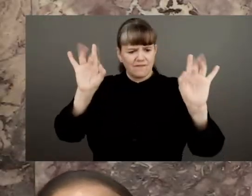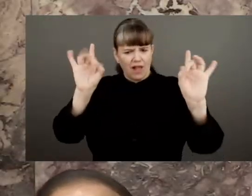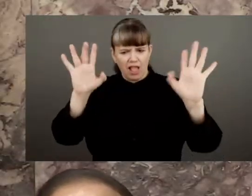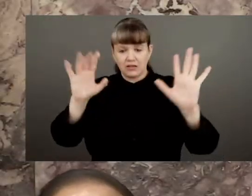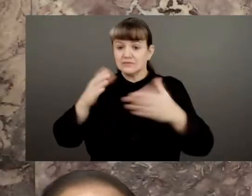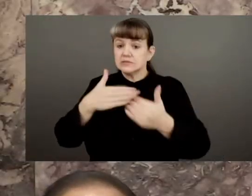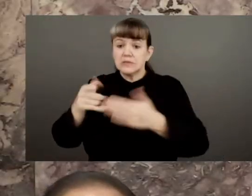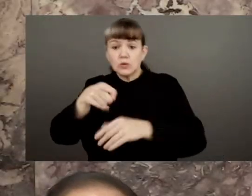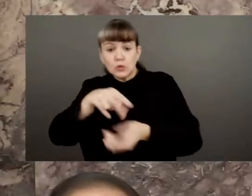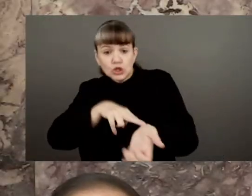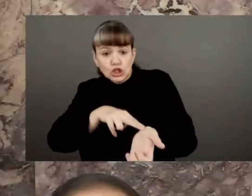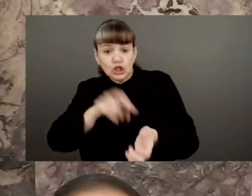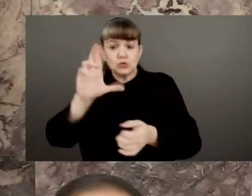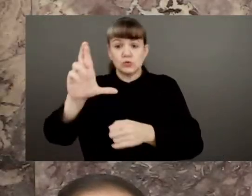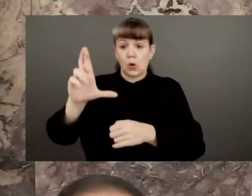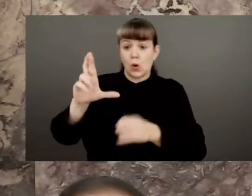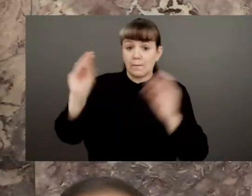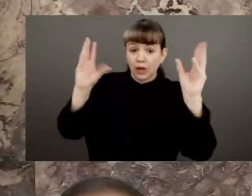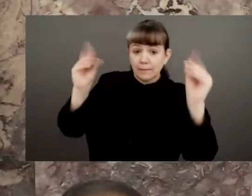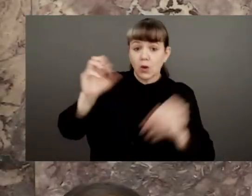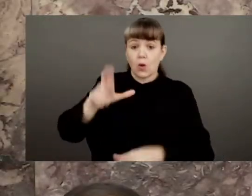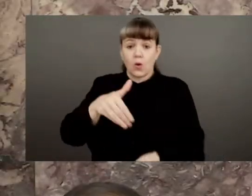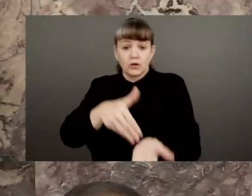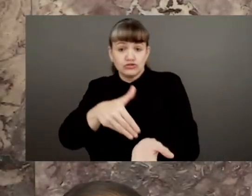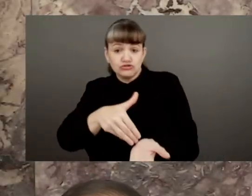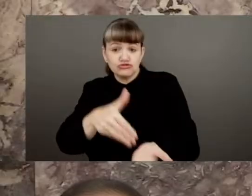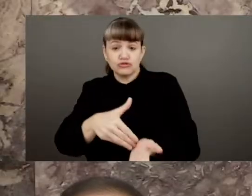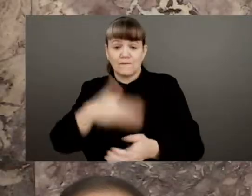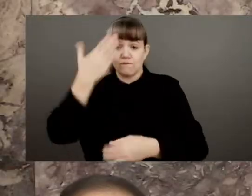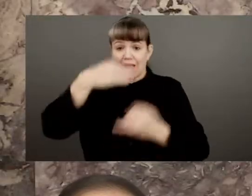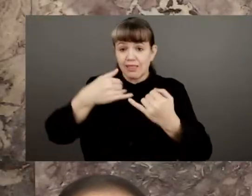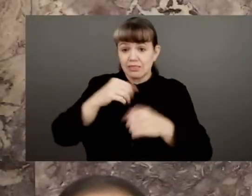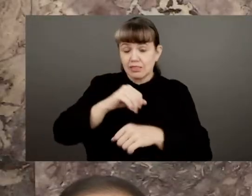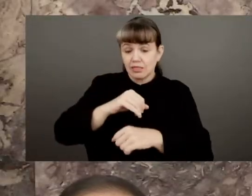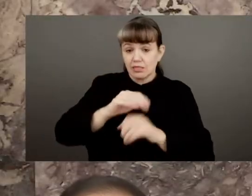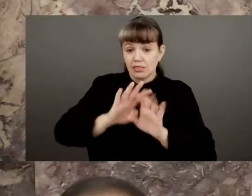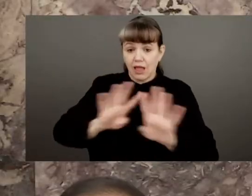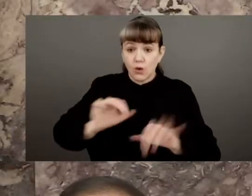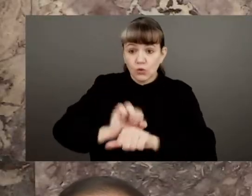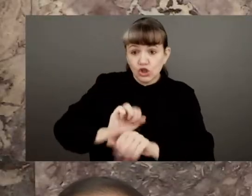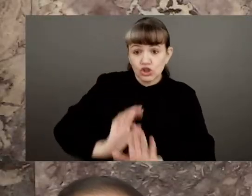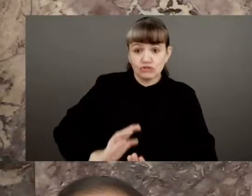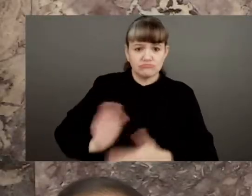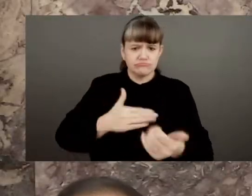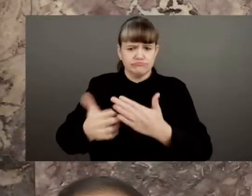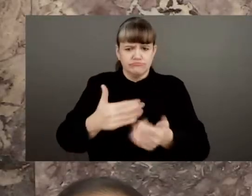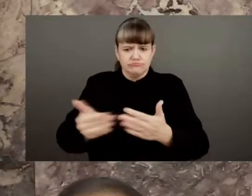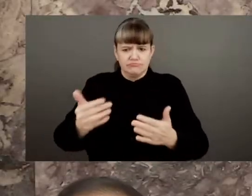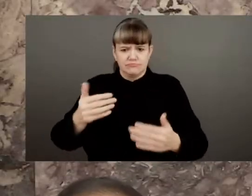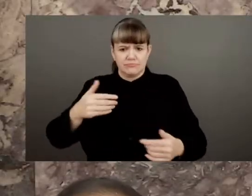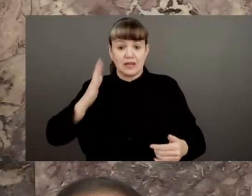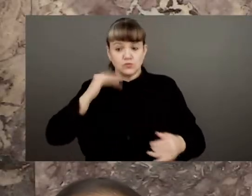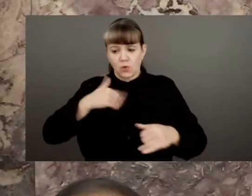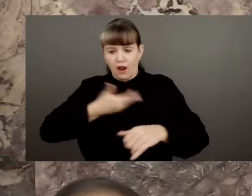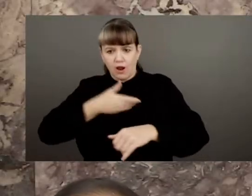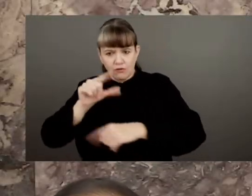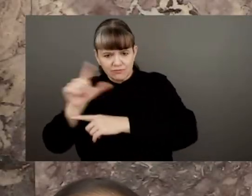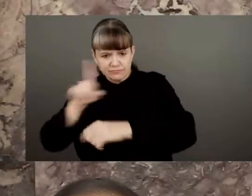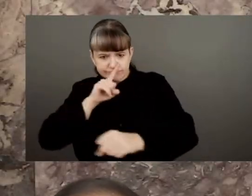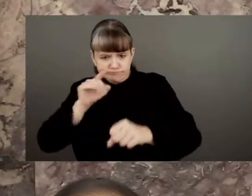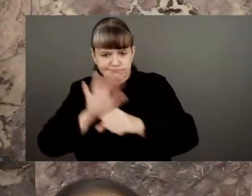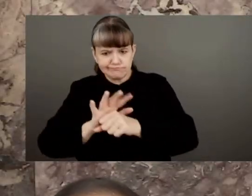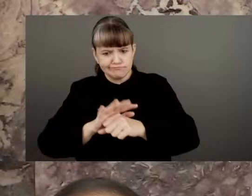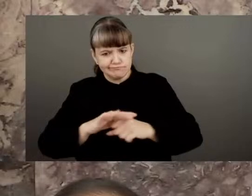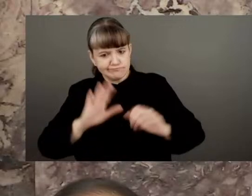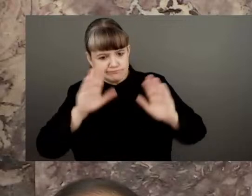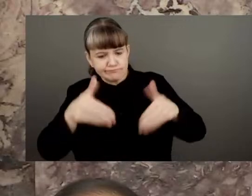why our government is so dedicated to putting the resources in, the policies and the frameworks that are needed to prevent violence in the workplace. Member.